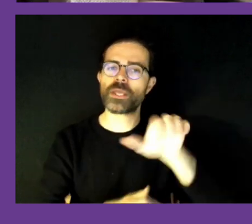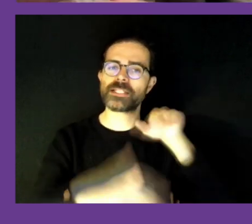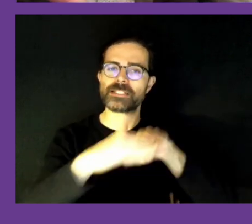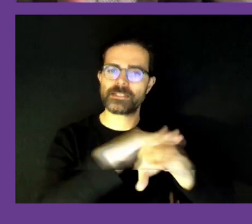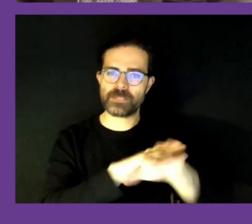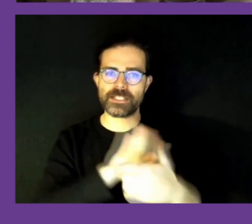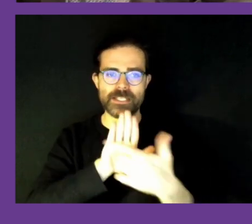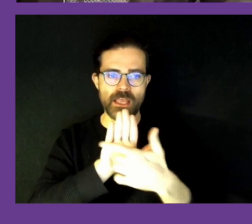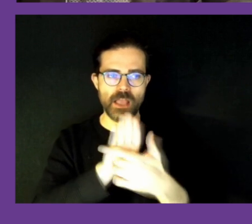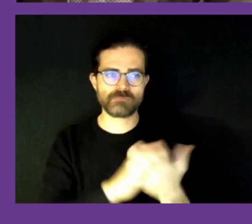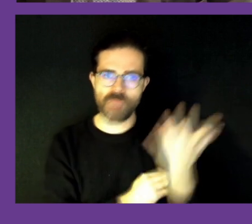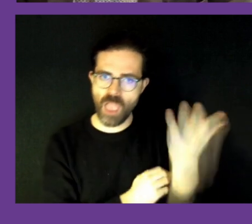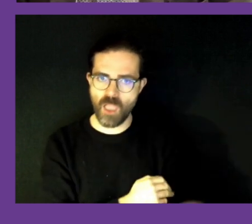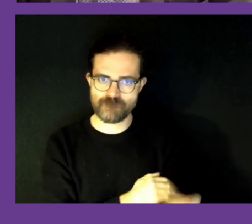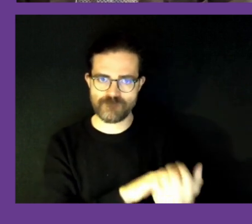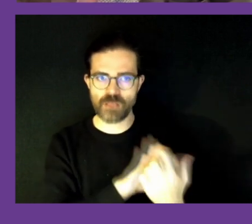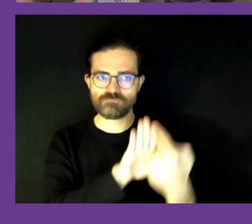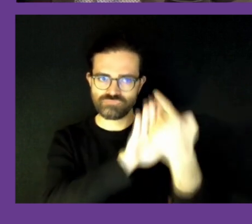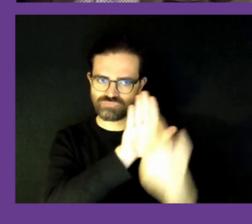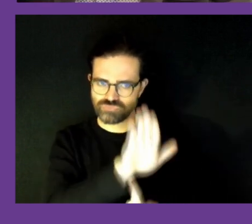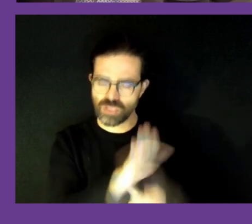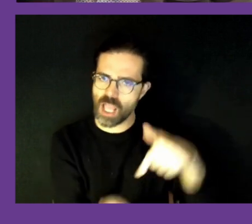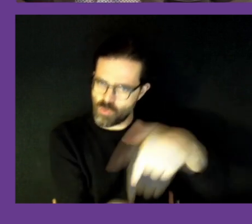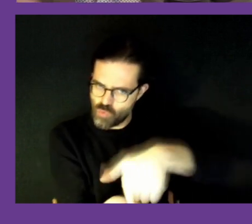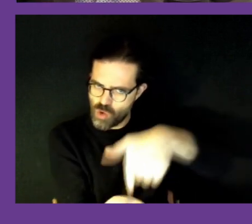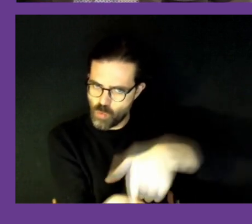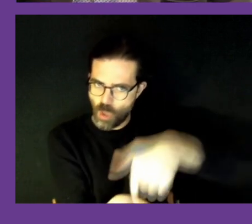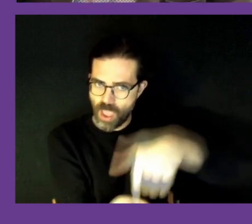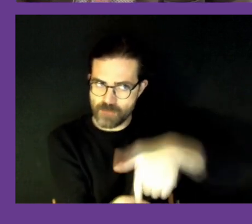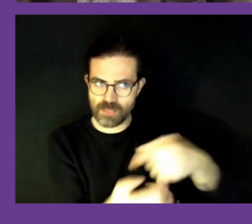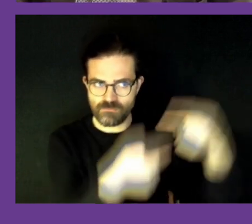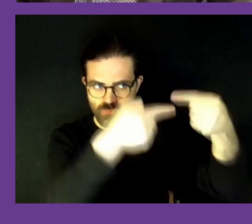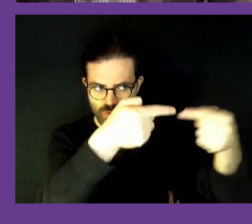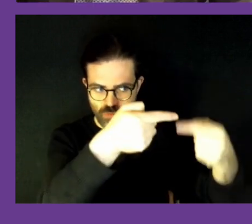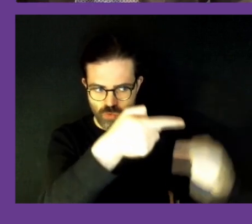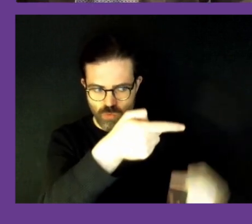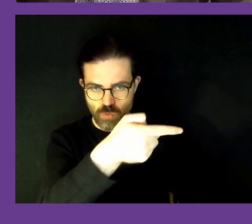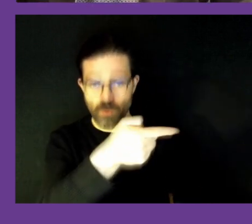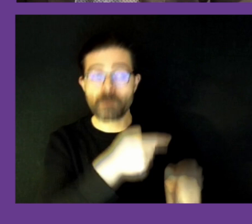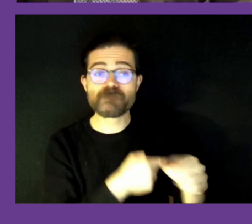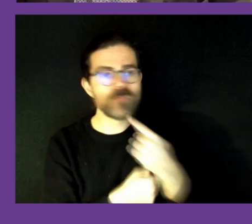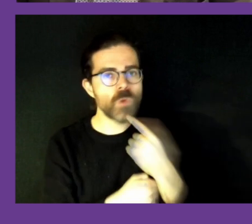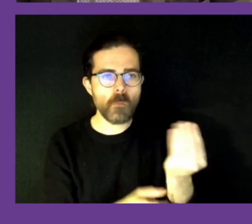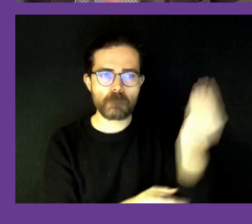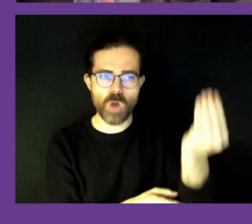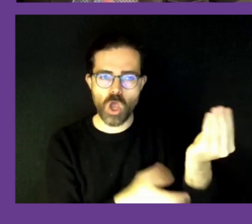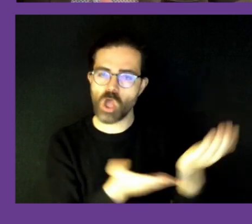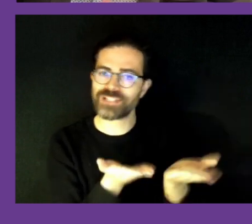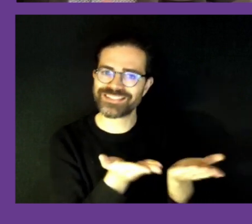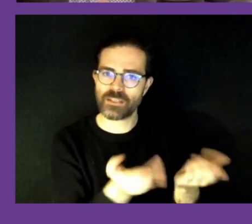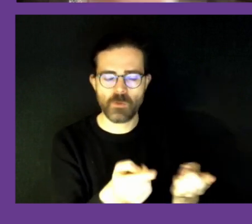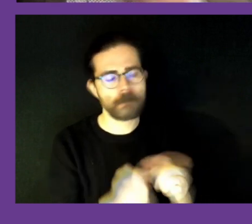some detail. In other parts, it says that those products, those services should be accessible